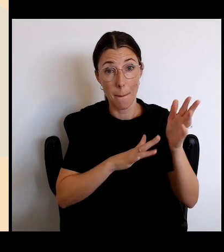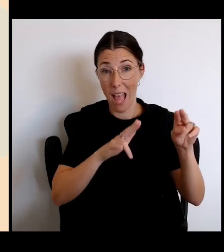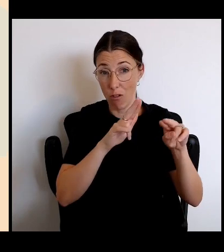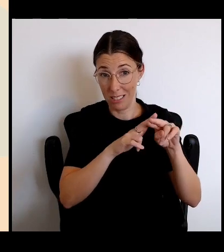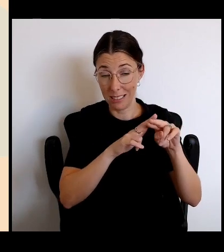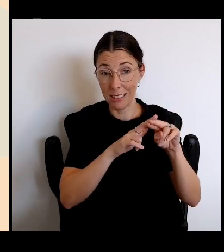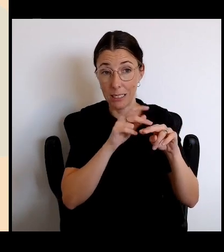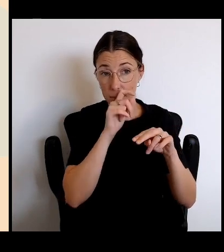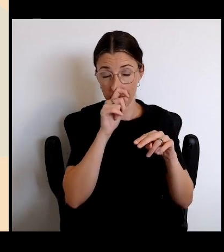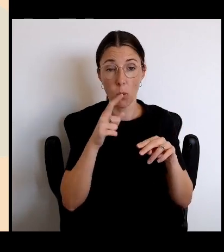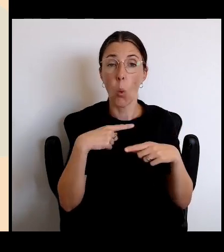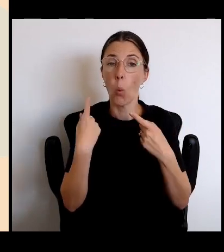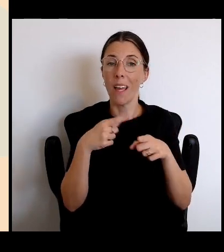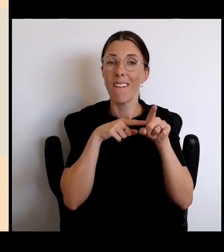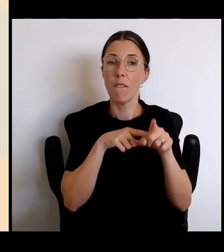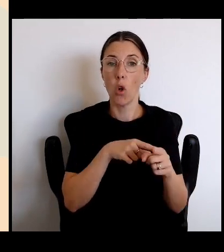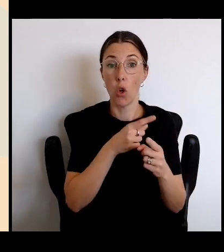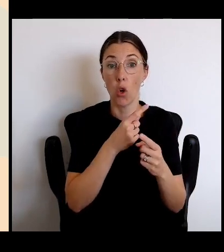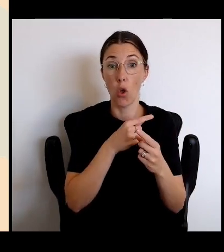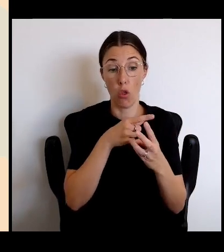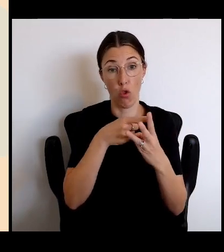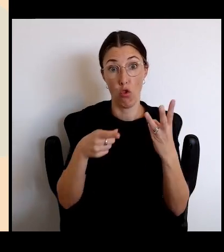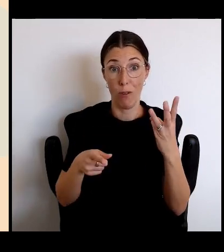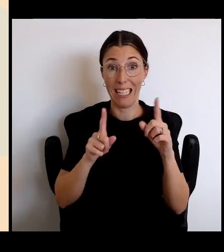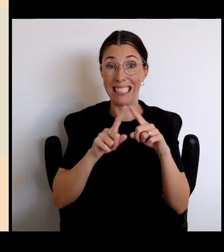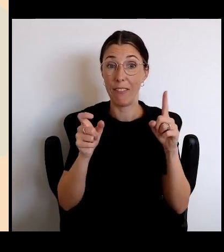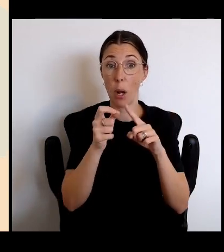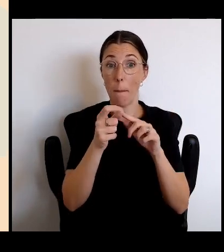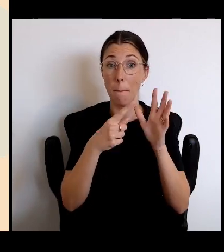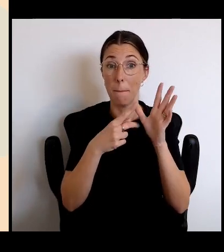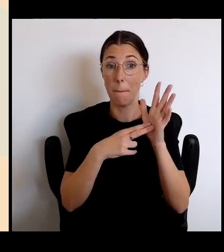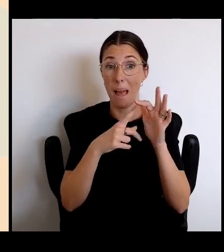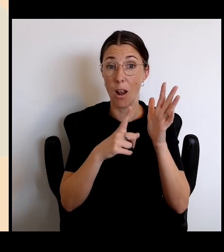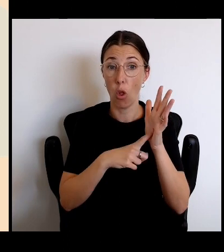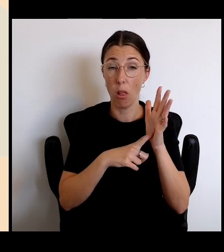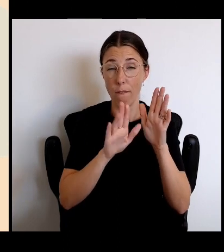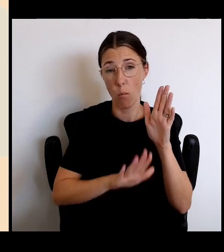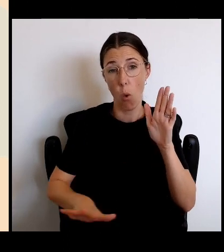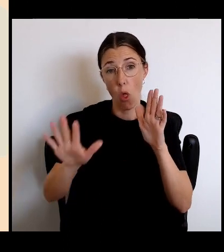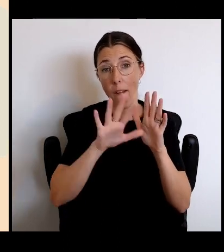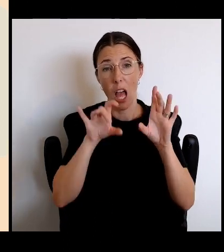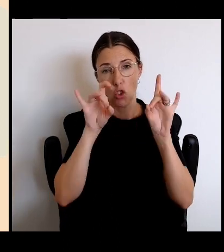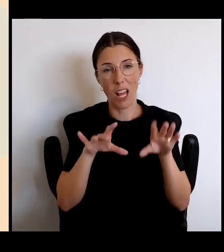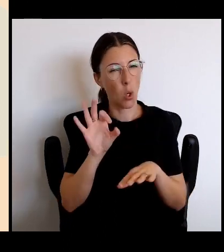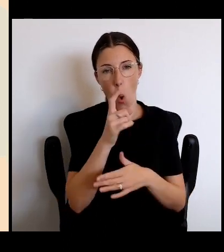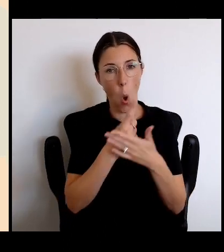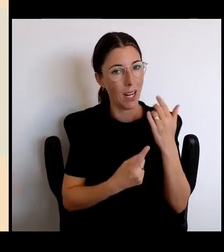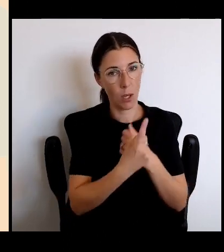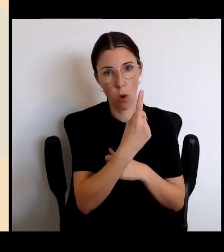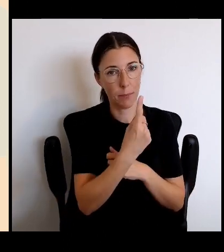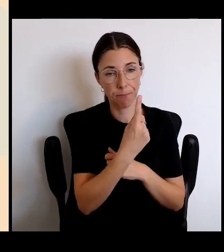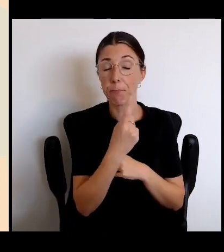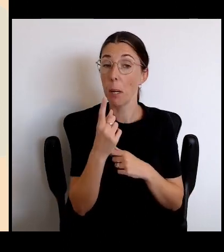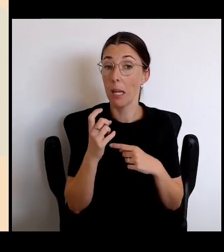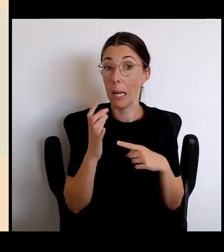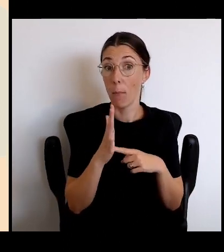off 3 different panels all over Australia, not just one panel. But anyway, it was important that once the